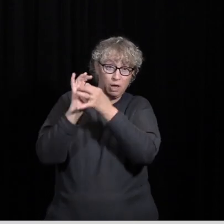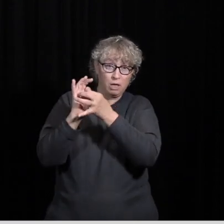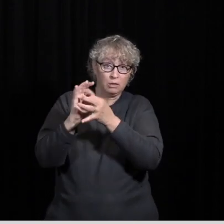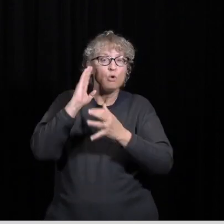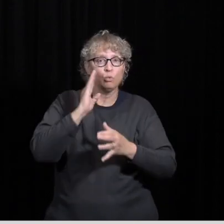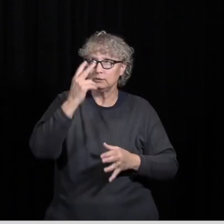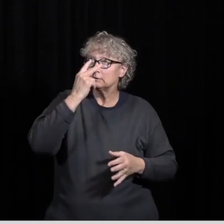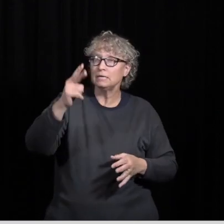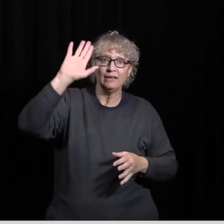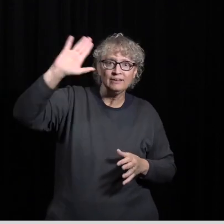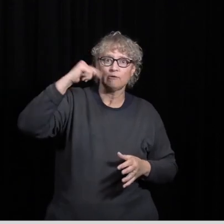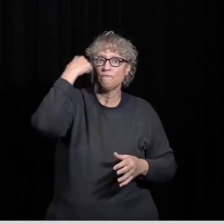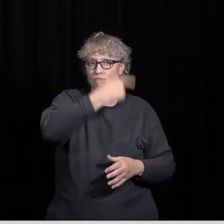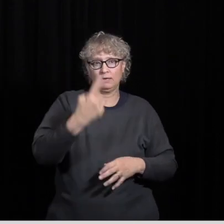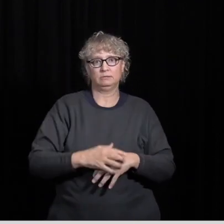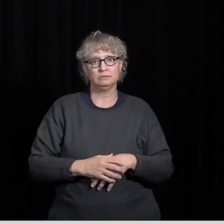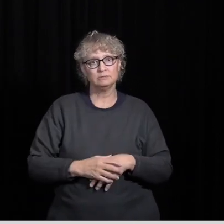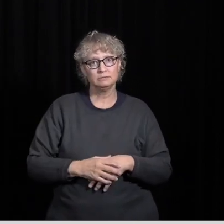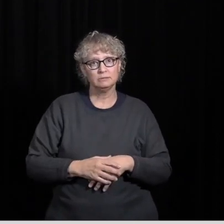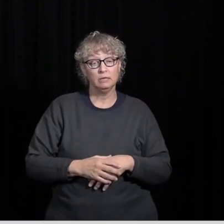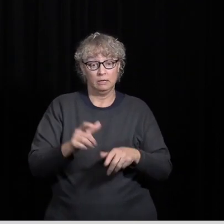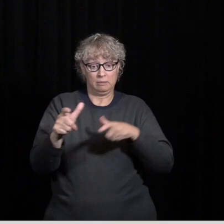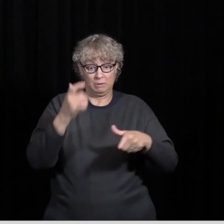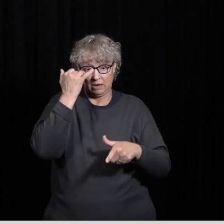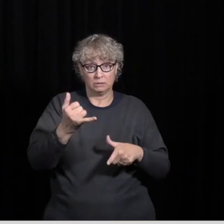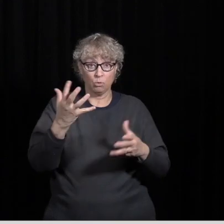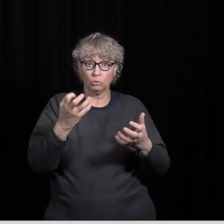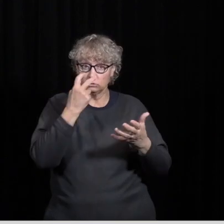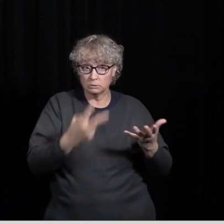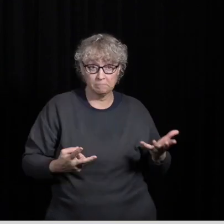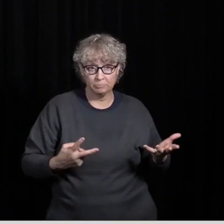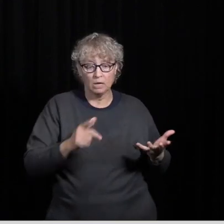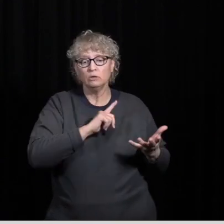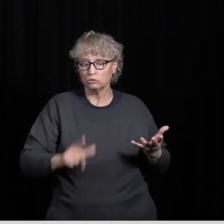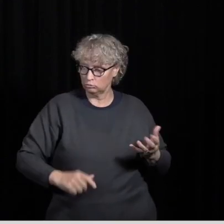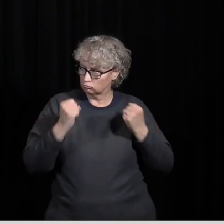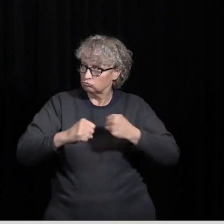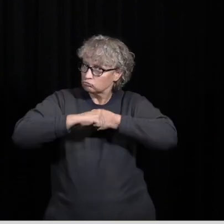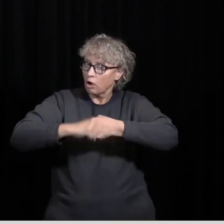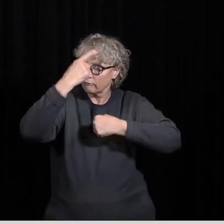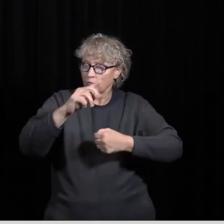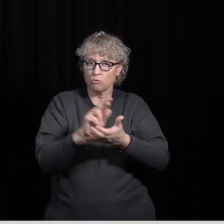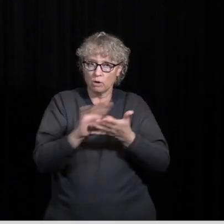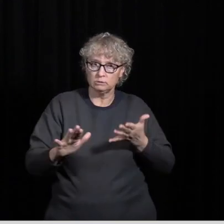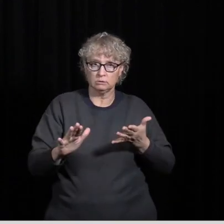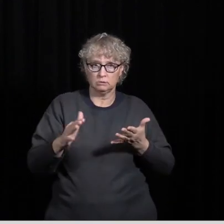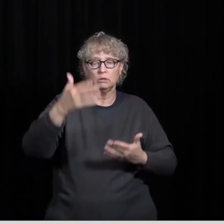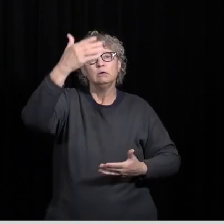behold His face. And so again, just the big idea that I want you to see, the Lord is a stronghold for the righteous,